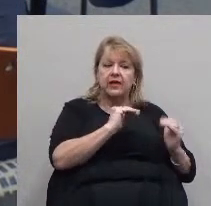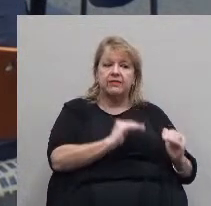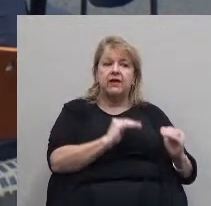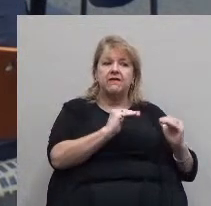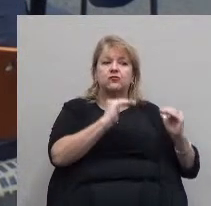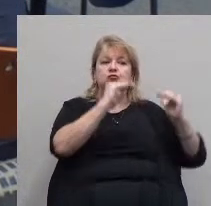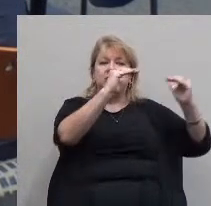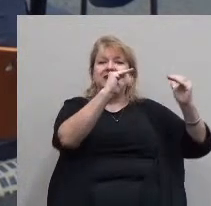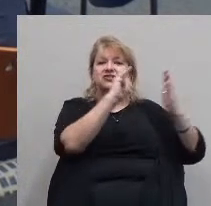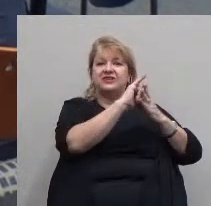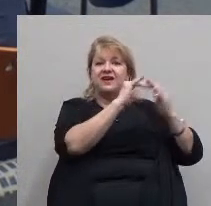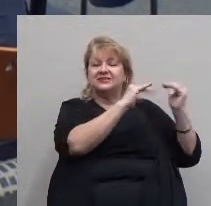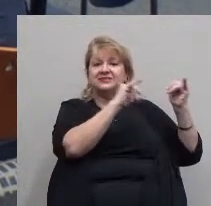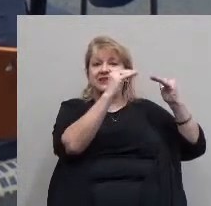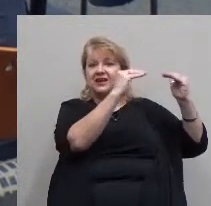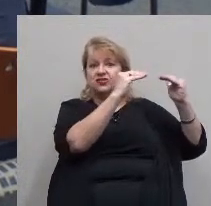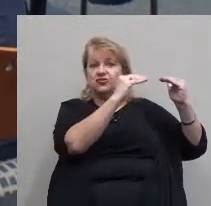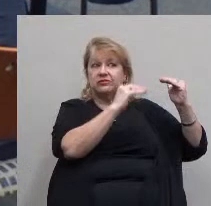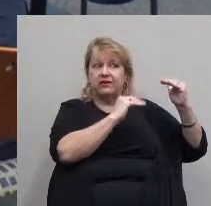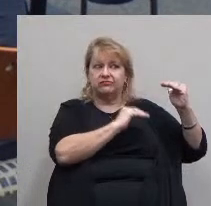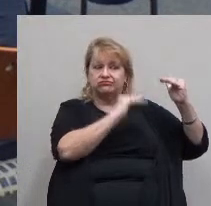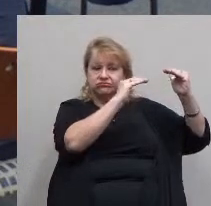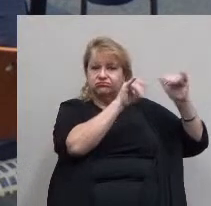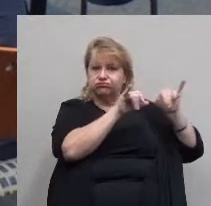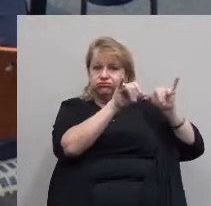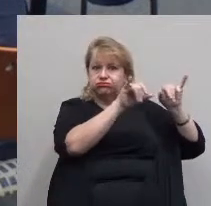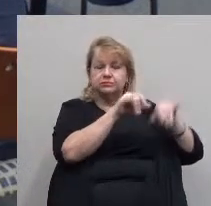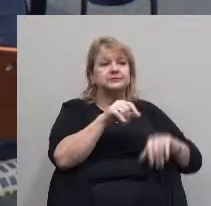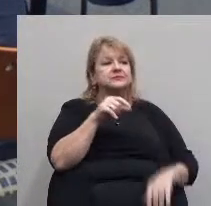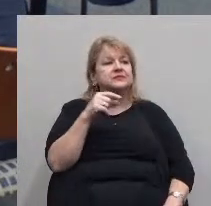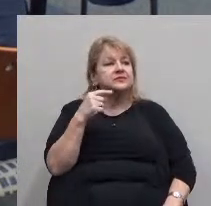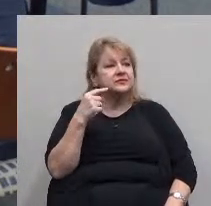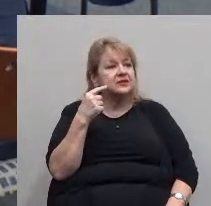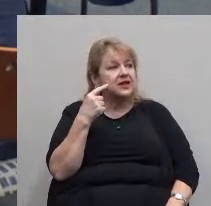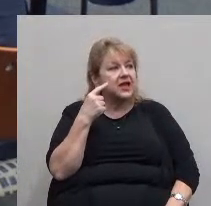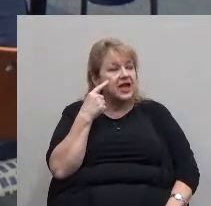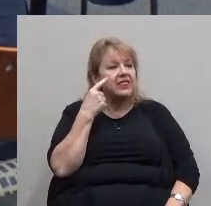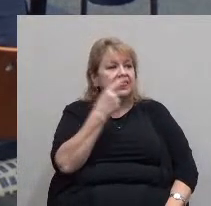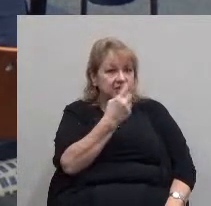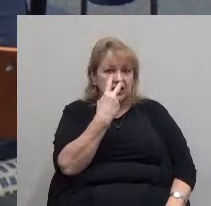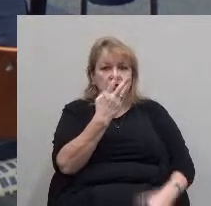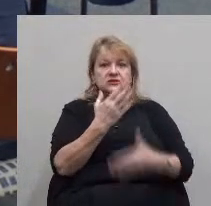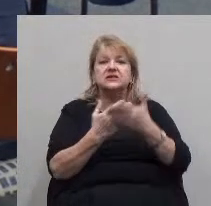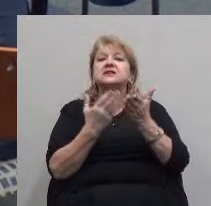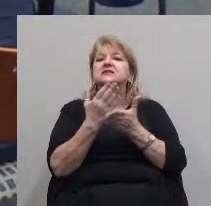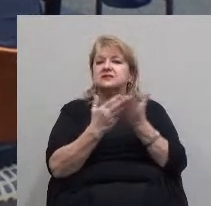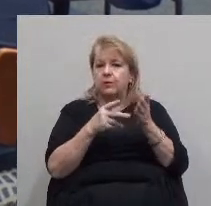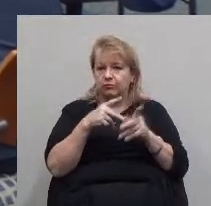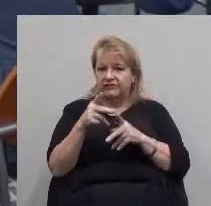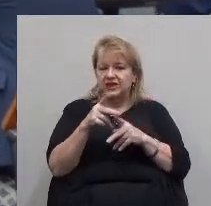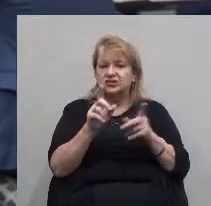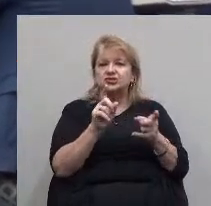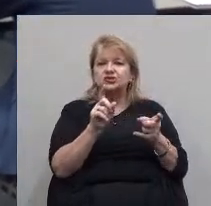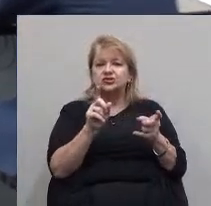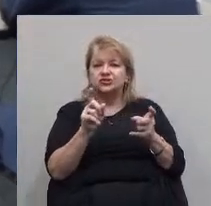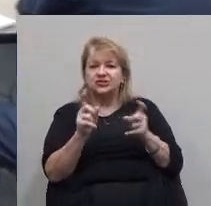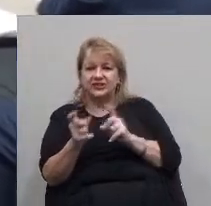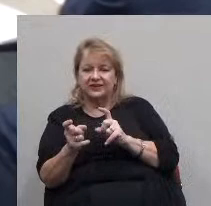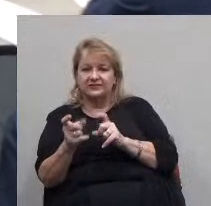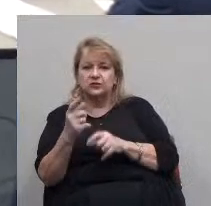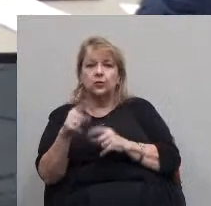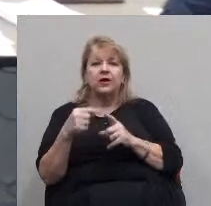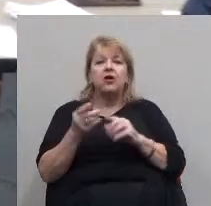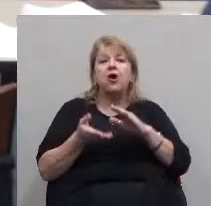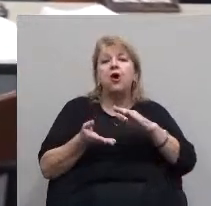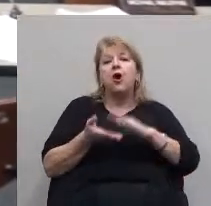standard that we've talked about? Yeah, I think you see some professional shifts, like for instance with the